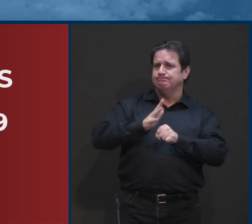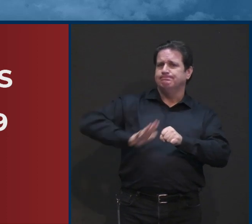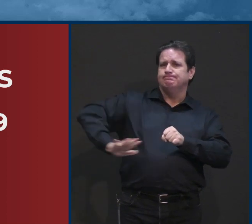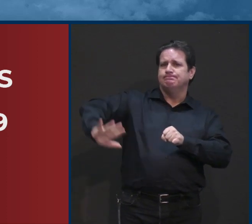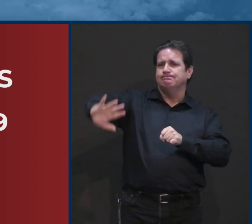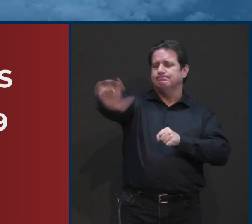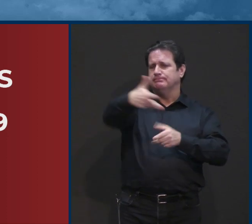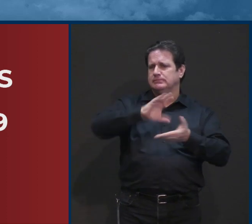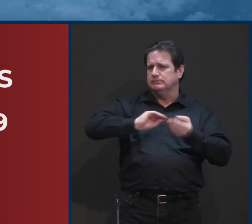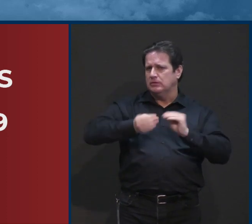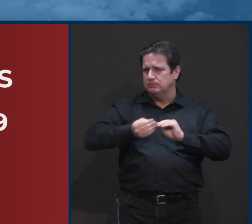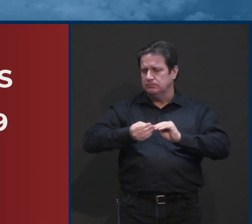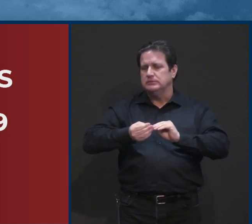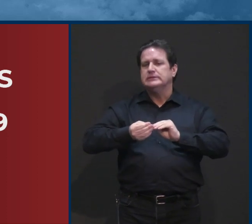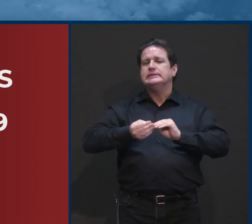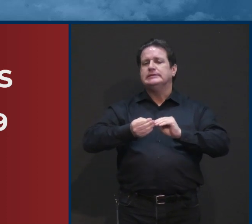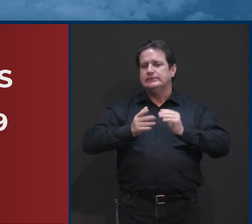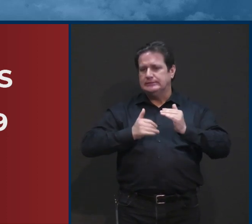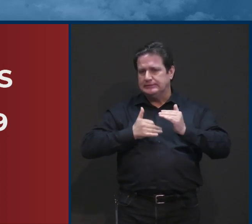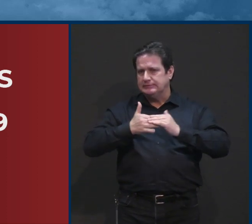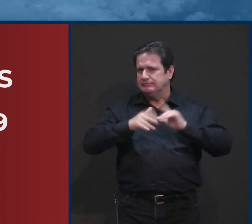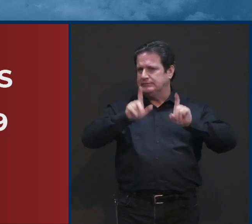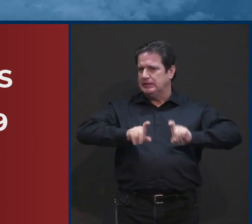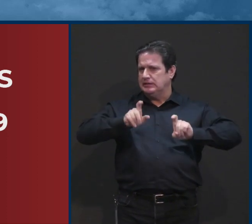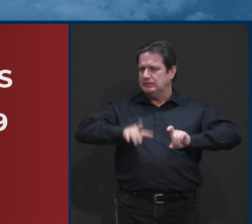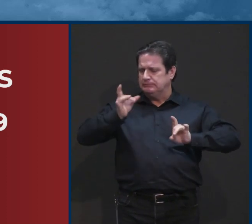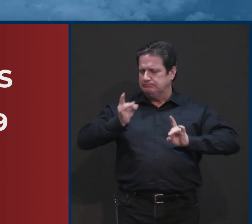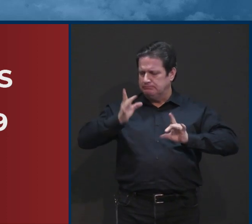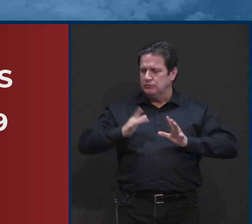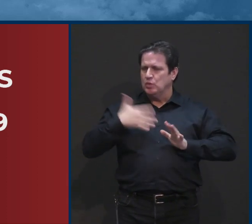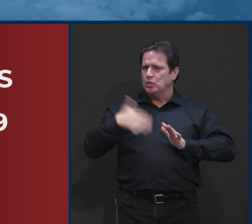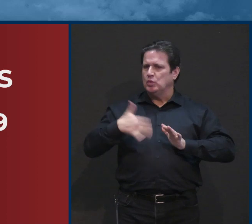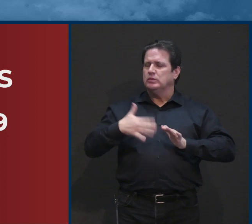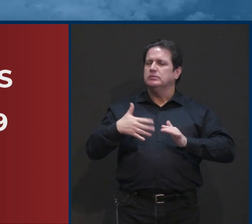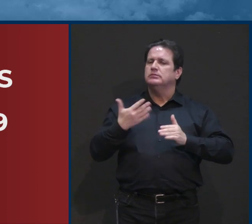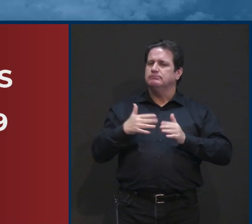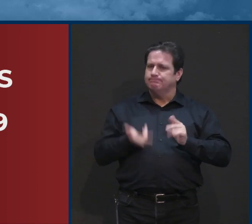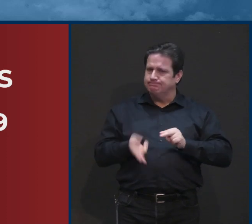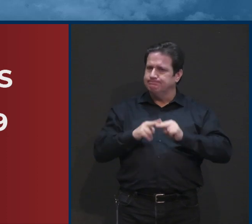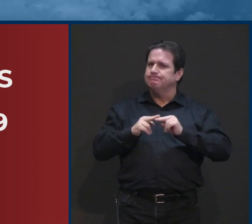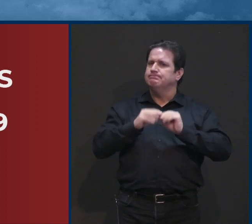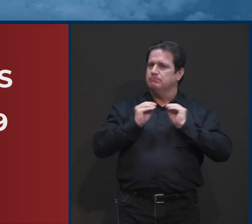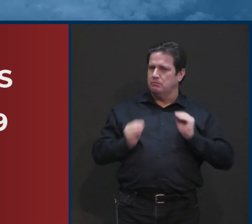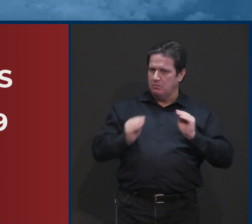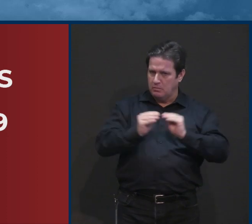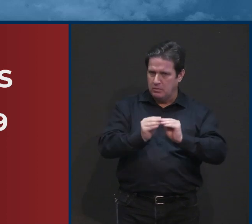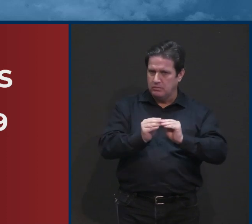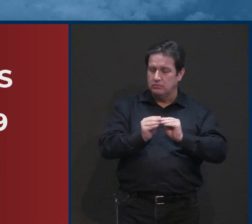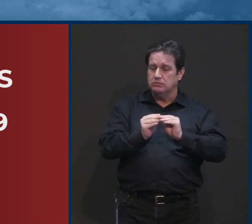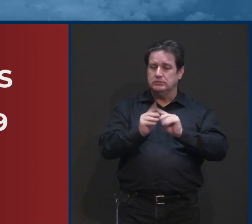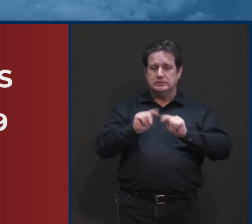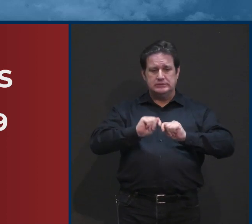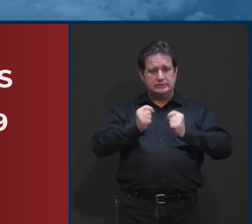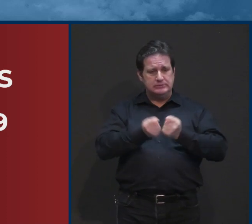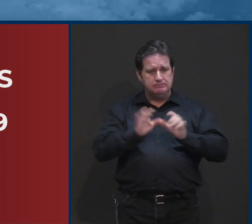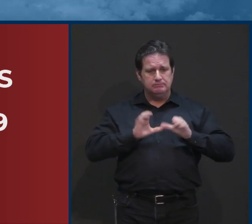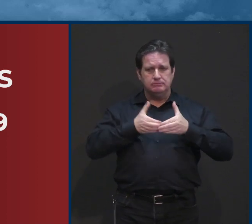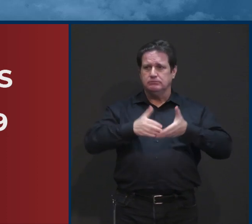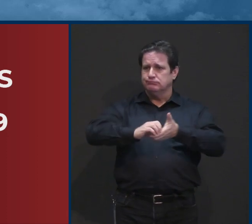numbers that you've reached are really extraordinary, and your team, and our partners